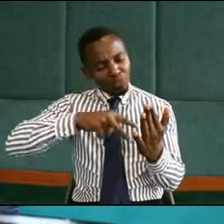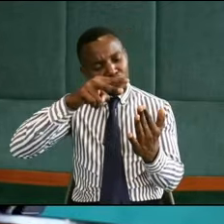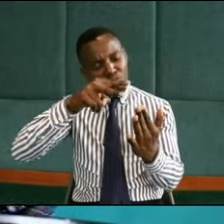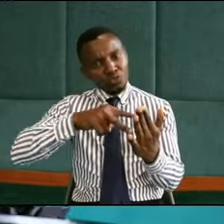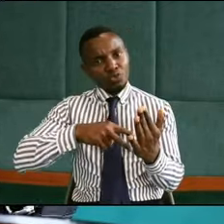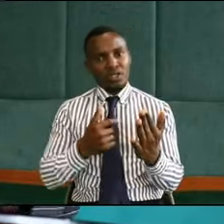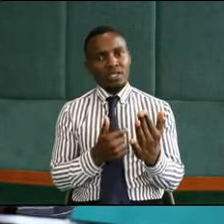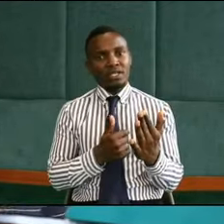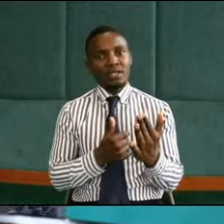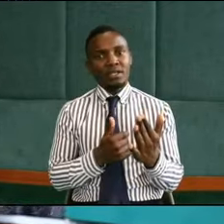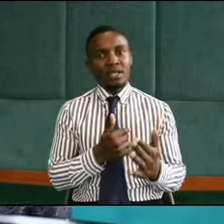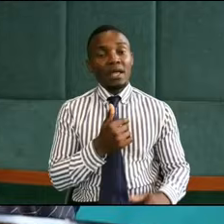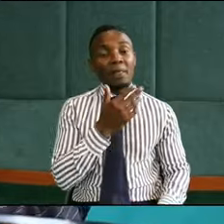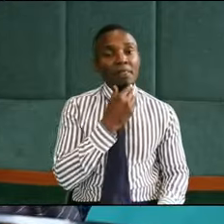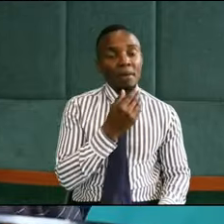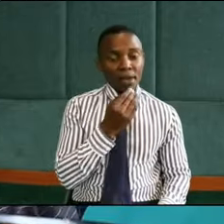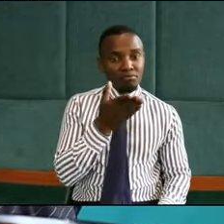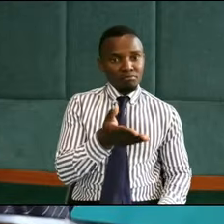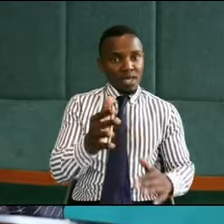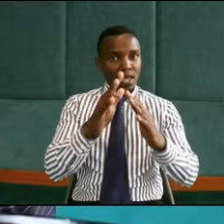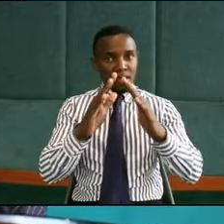the event in the house of Simeon